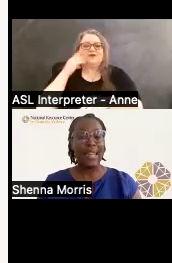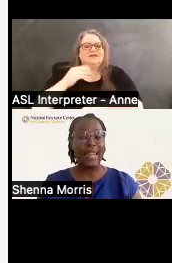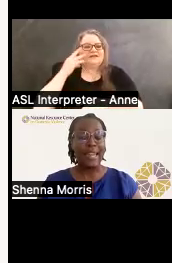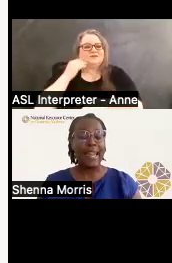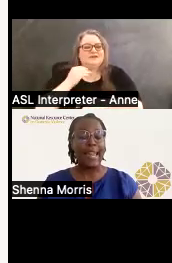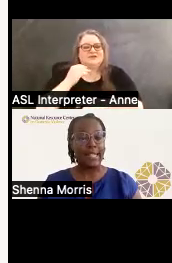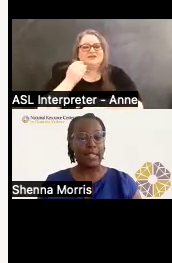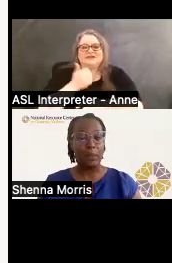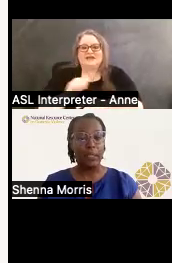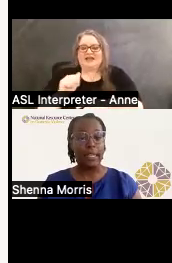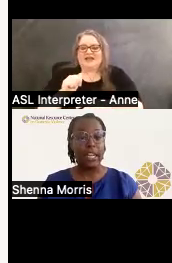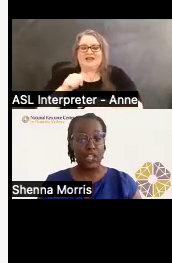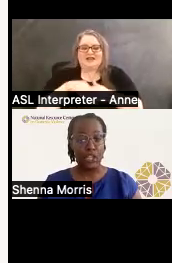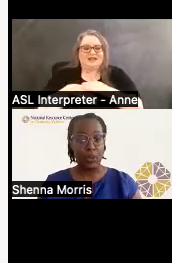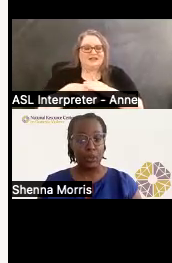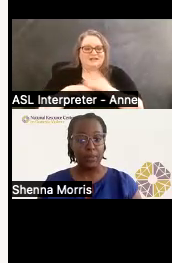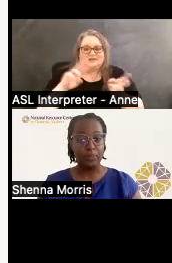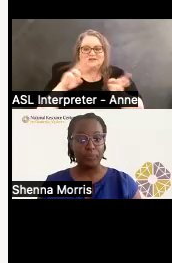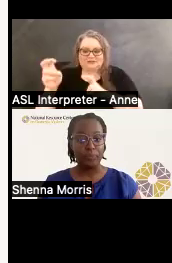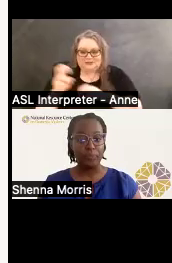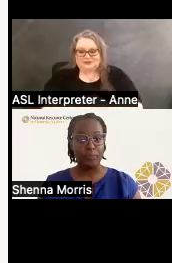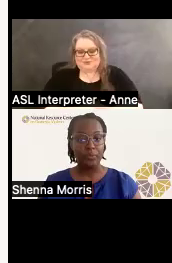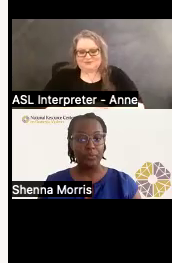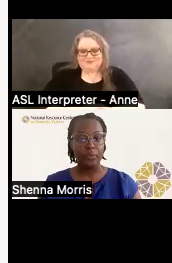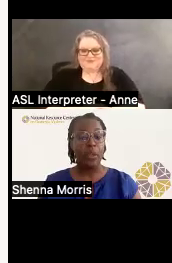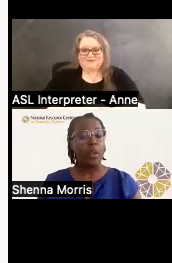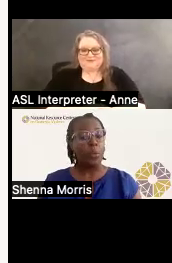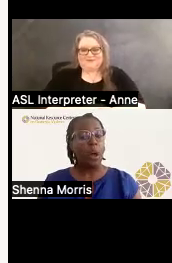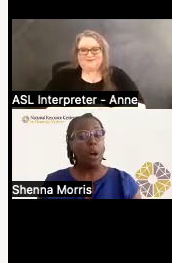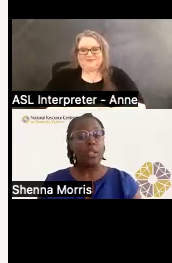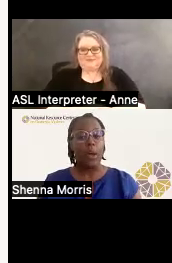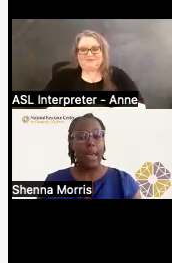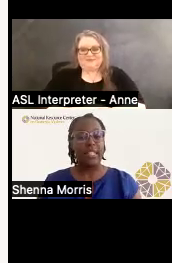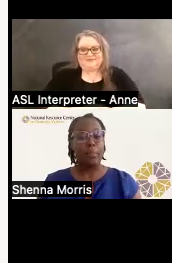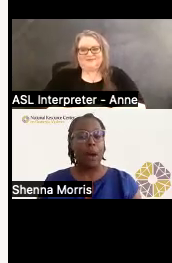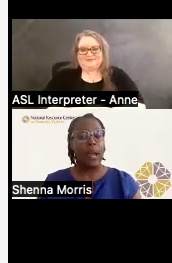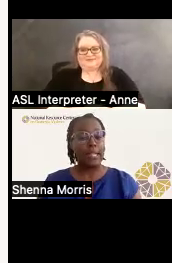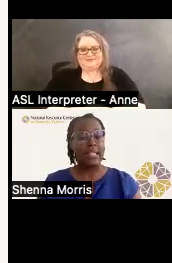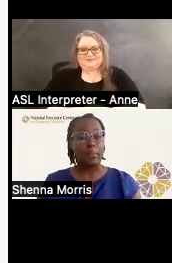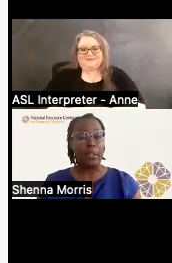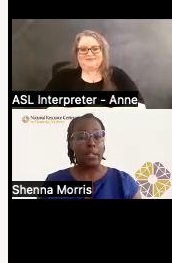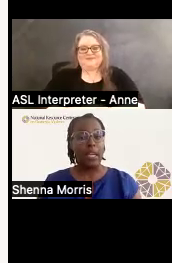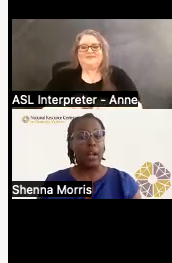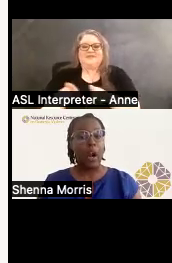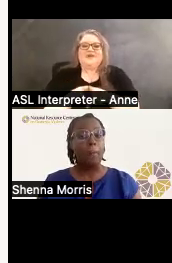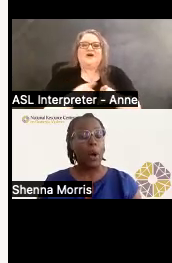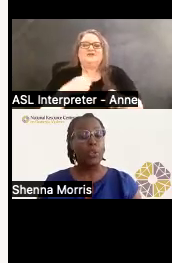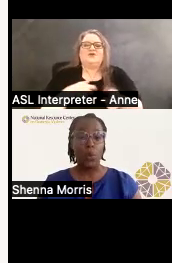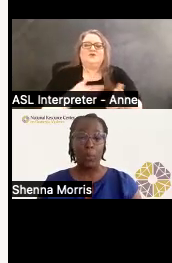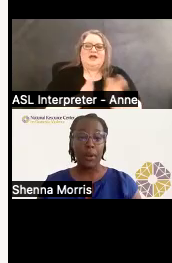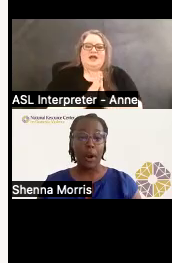experiencing any accessibility issues. We'll also ask about accessibility in